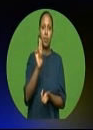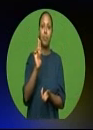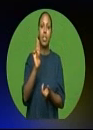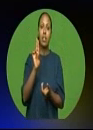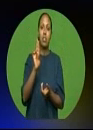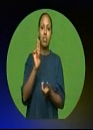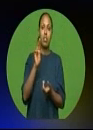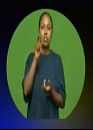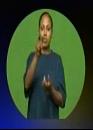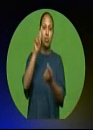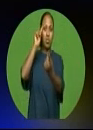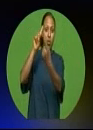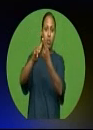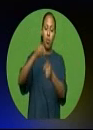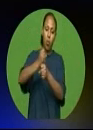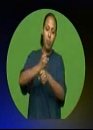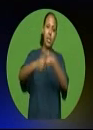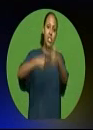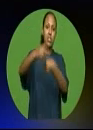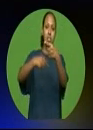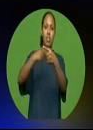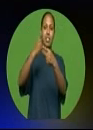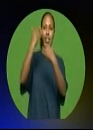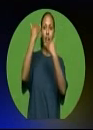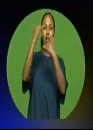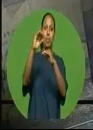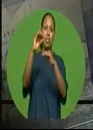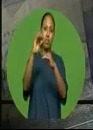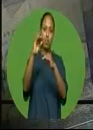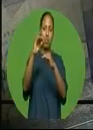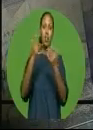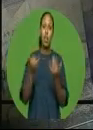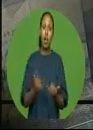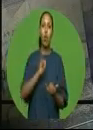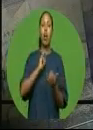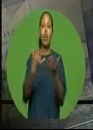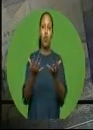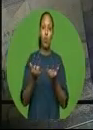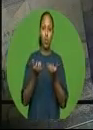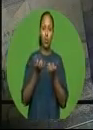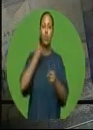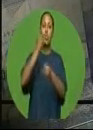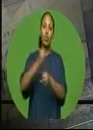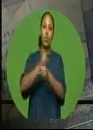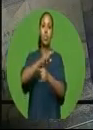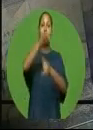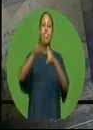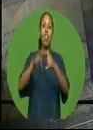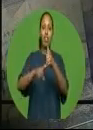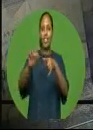the scope of operation will be limited. Now I want you to do the